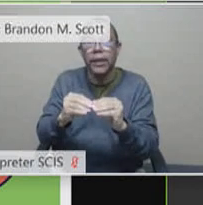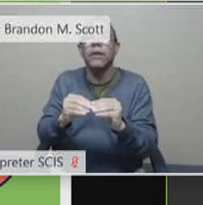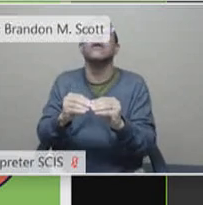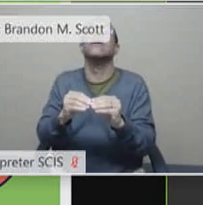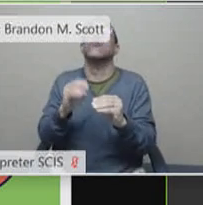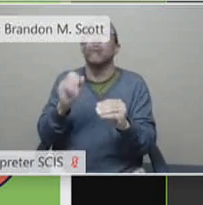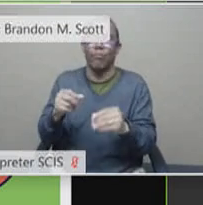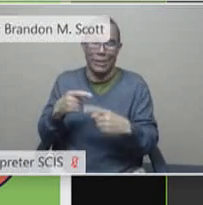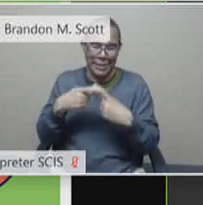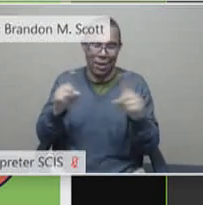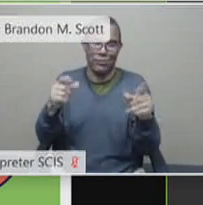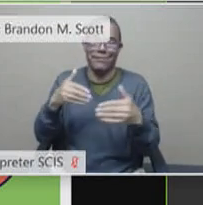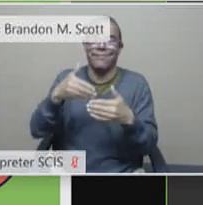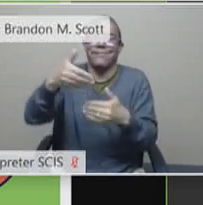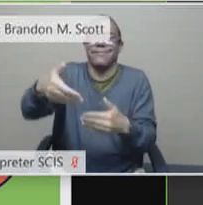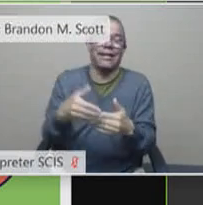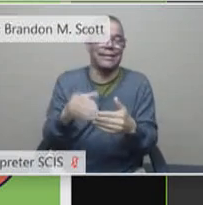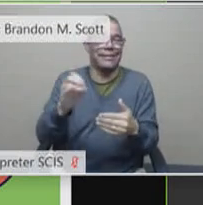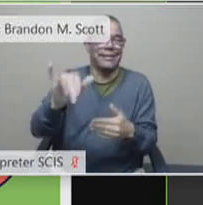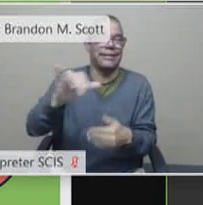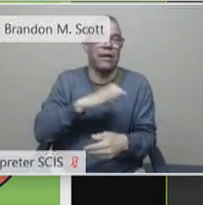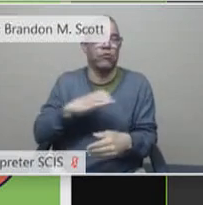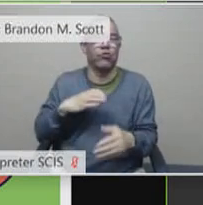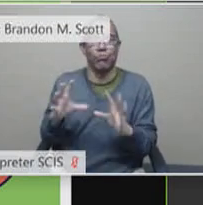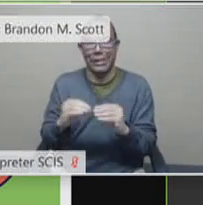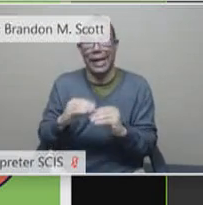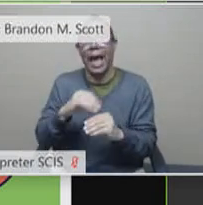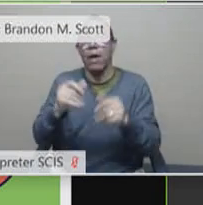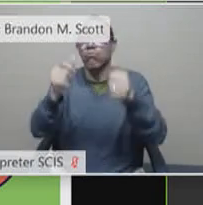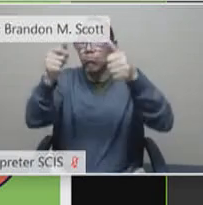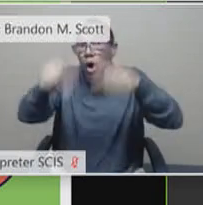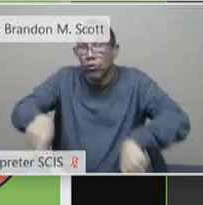Council meeting and posted on the City Council website at